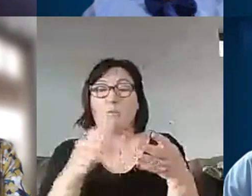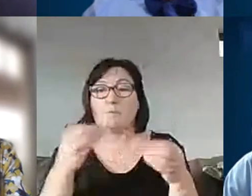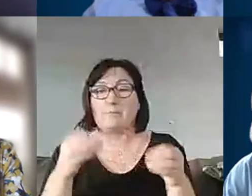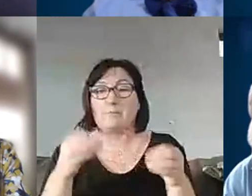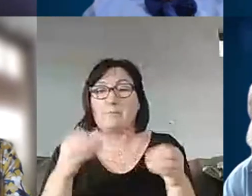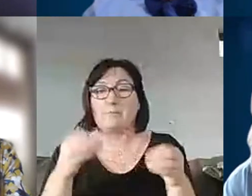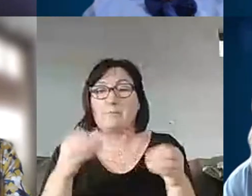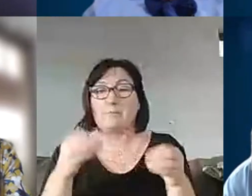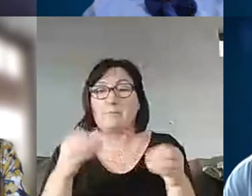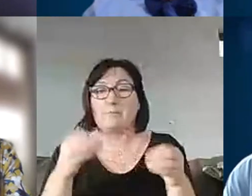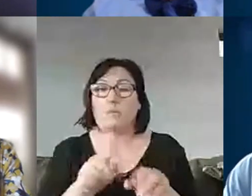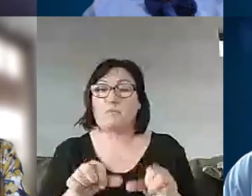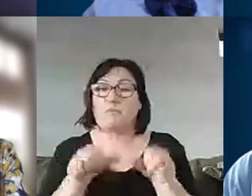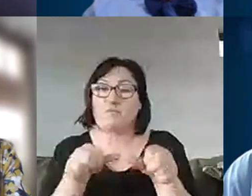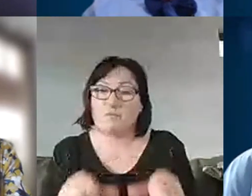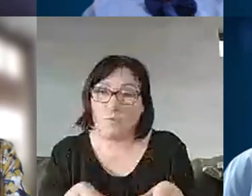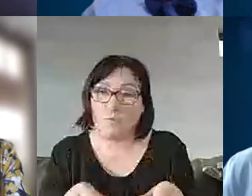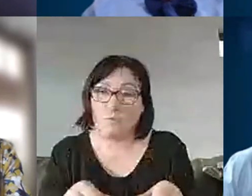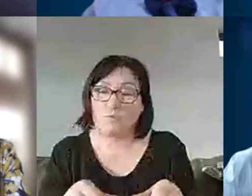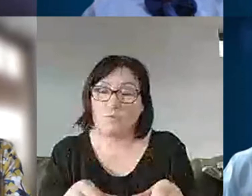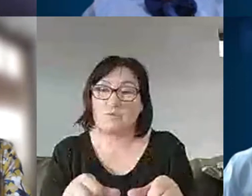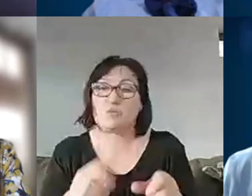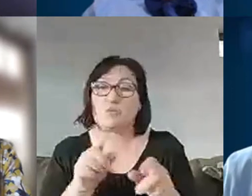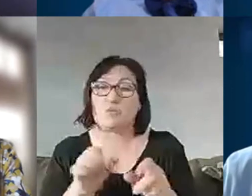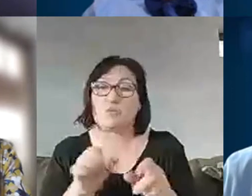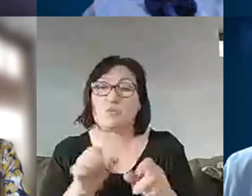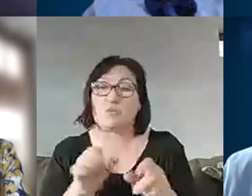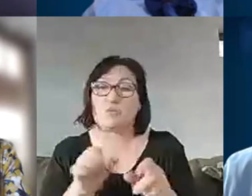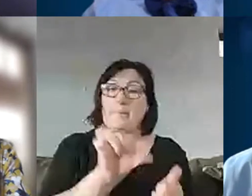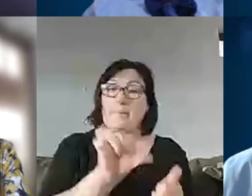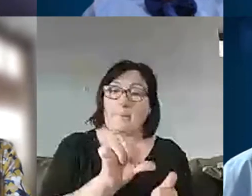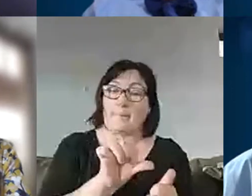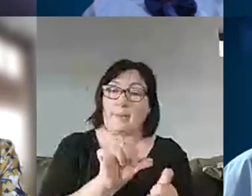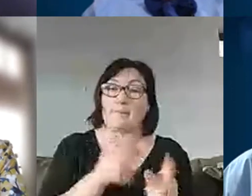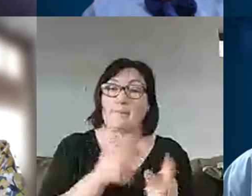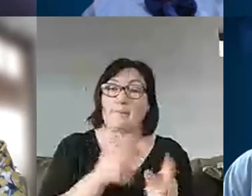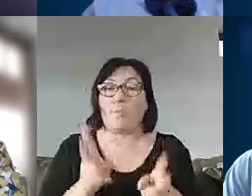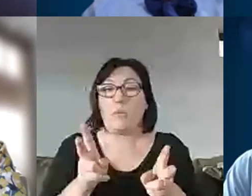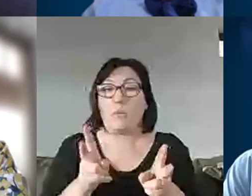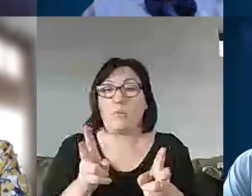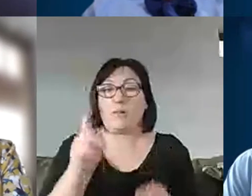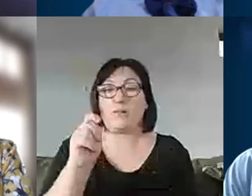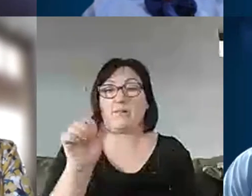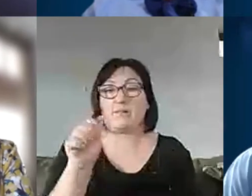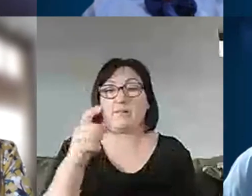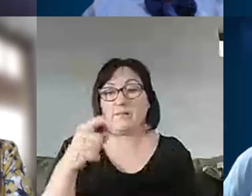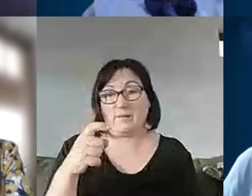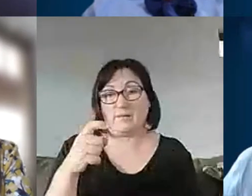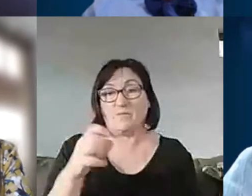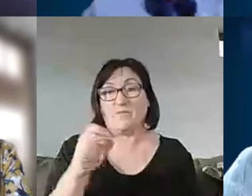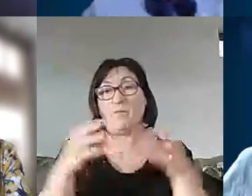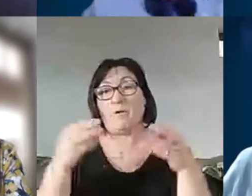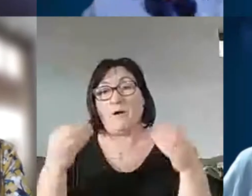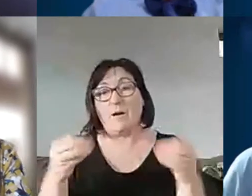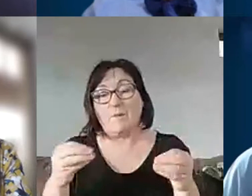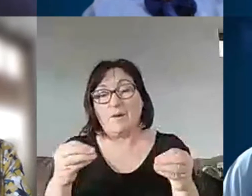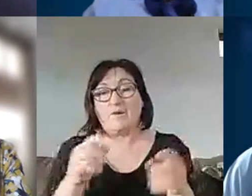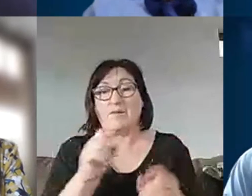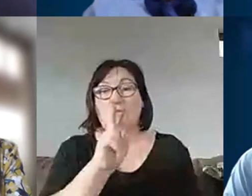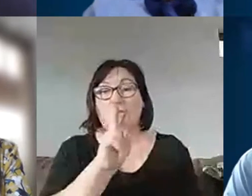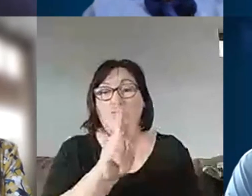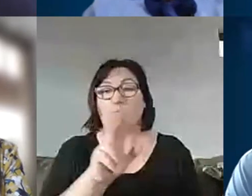to go back into the normal tax for a company, which would then be 28%. So you won't no longer have the